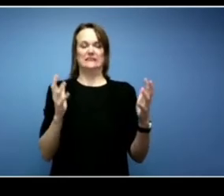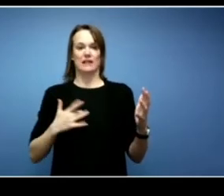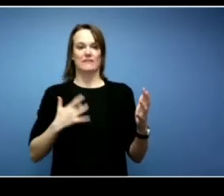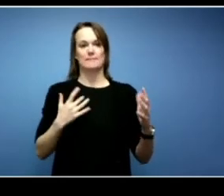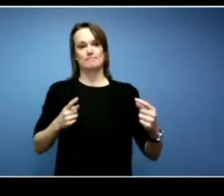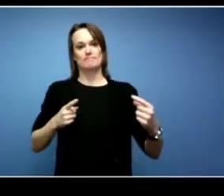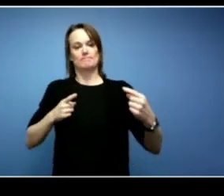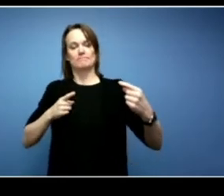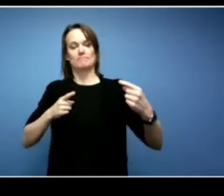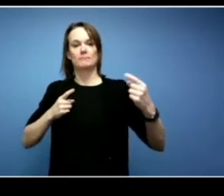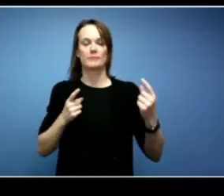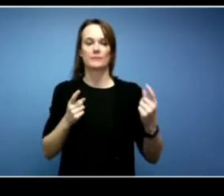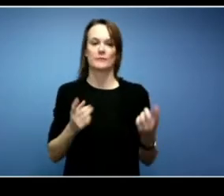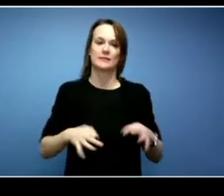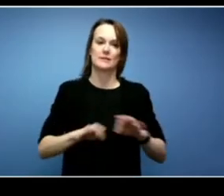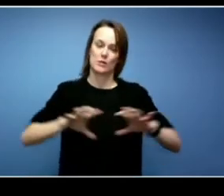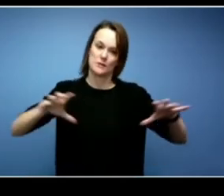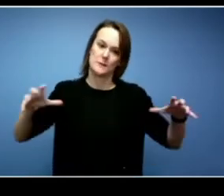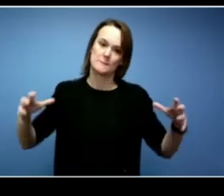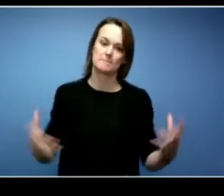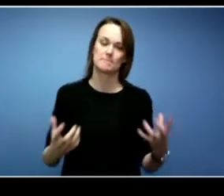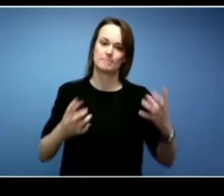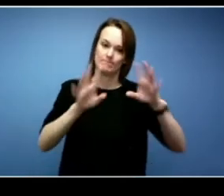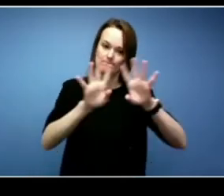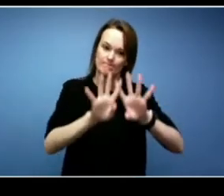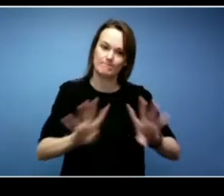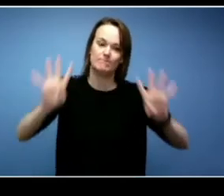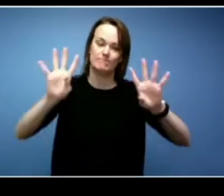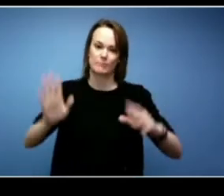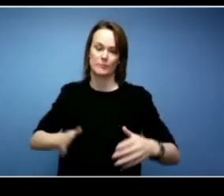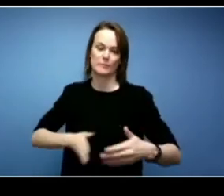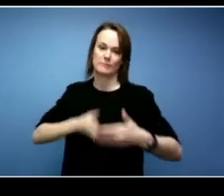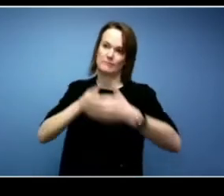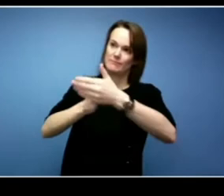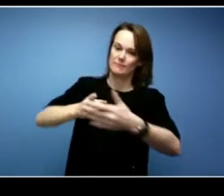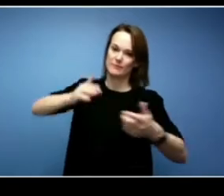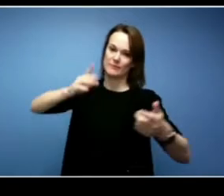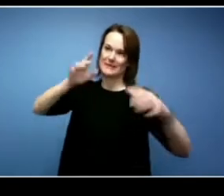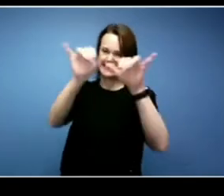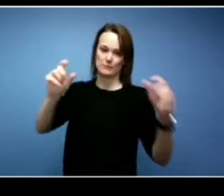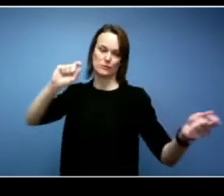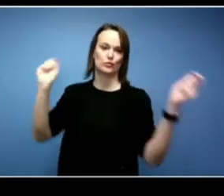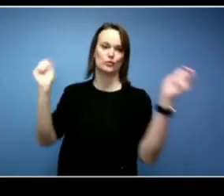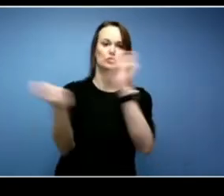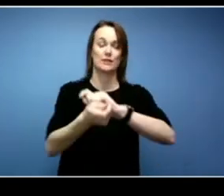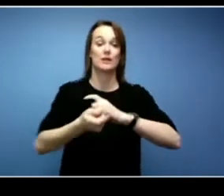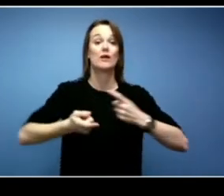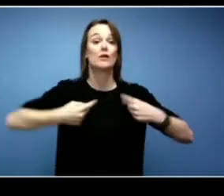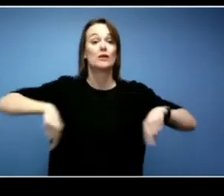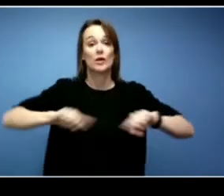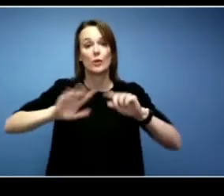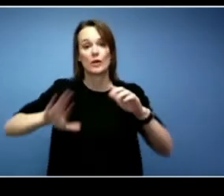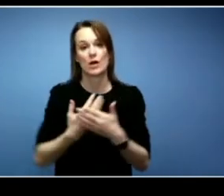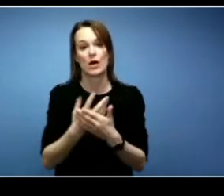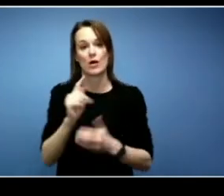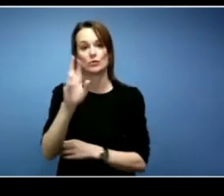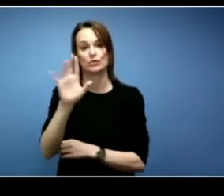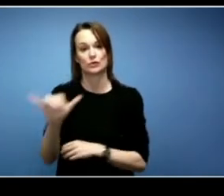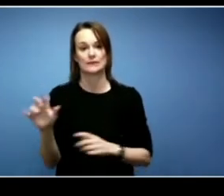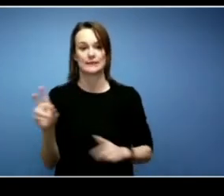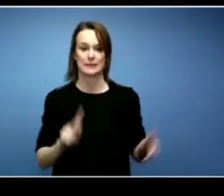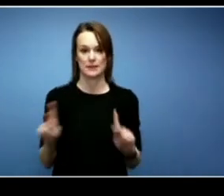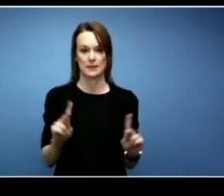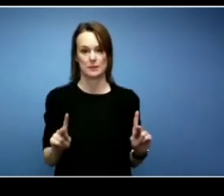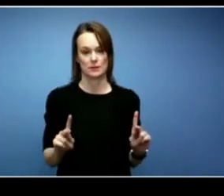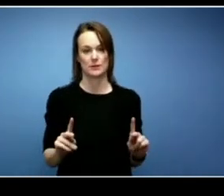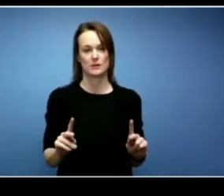pursuit of systemic change. We are all treaty people. And so as we move through this session, I would like us to remain cognizant of being an